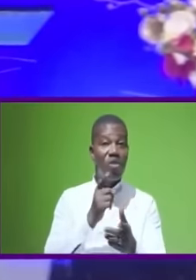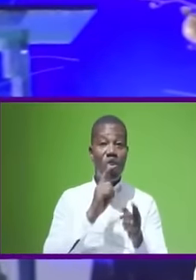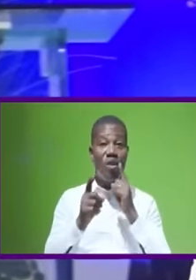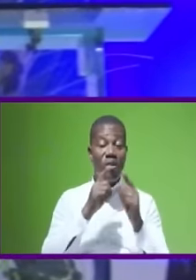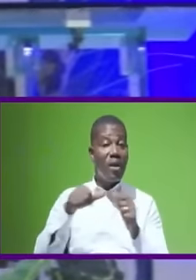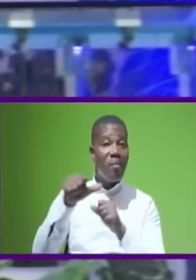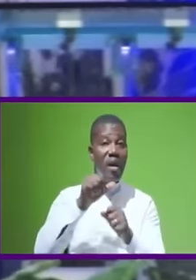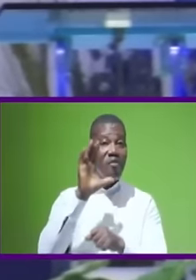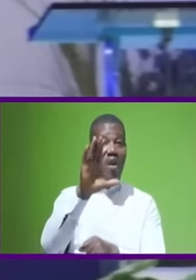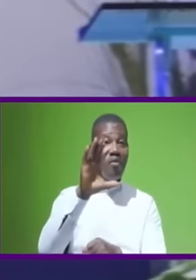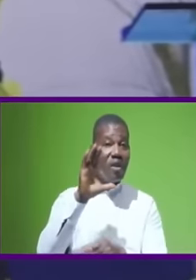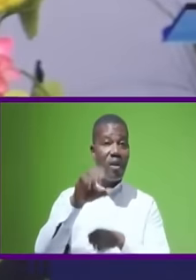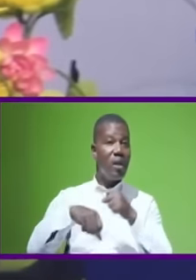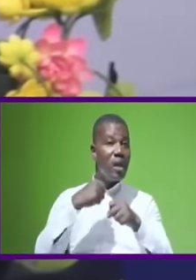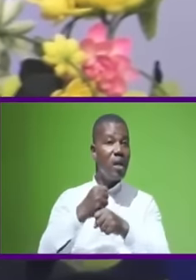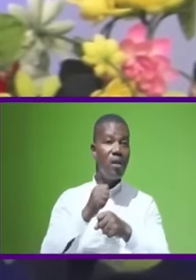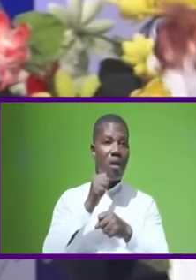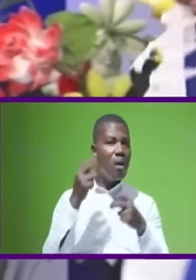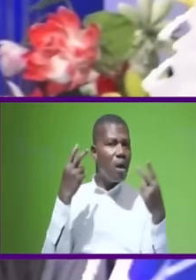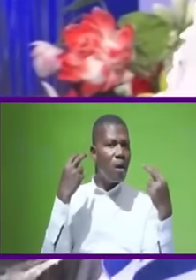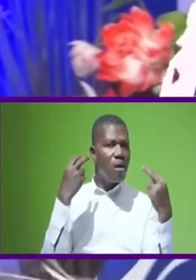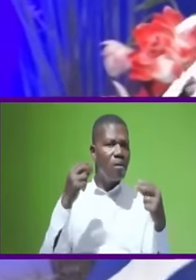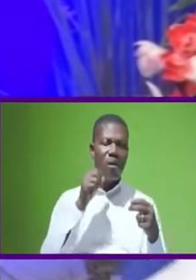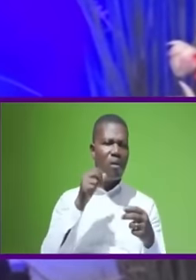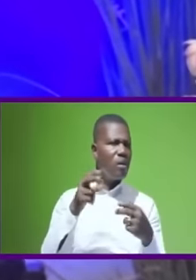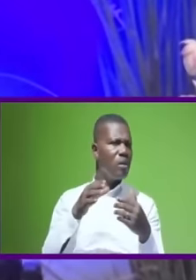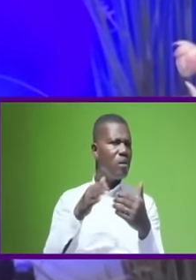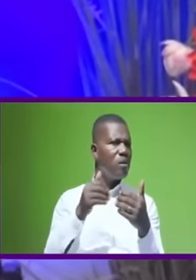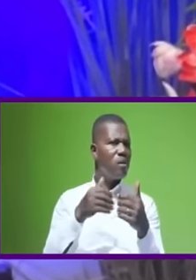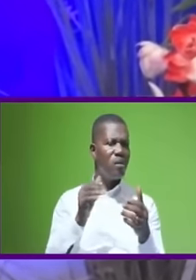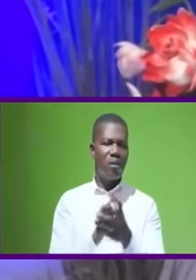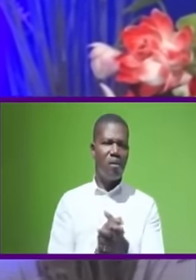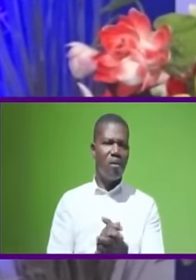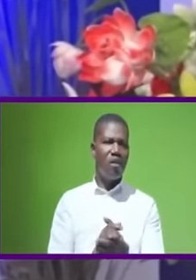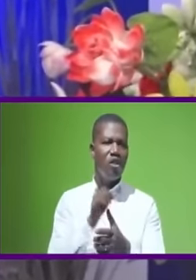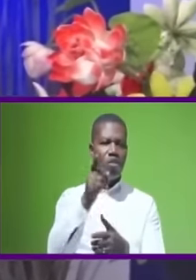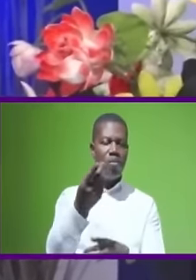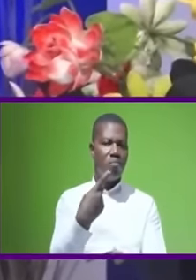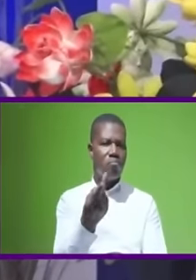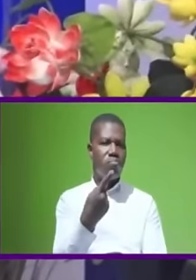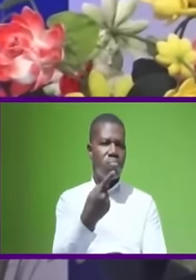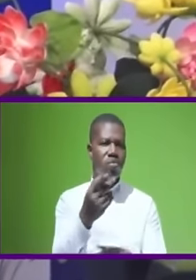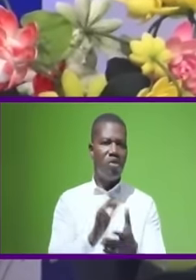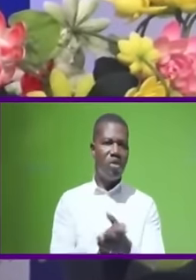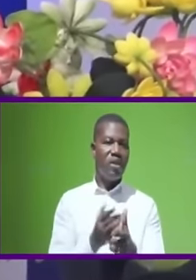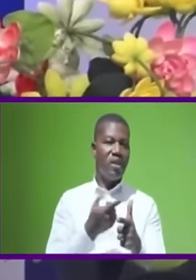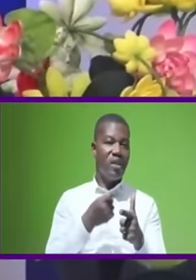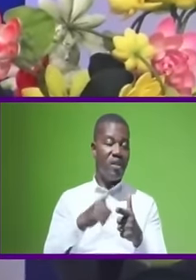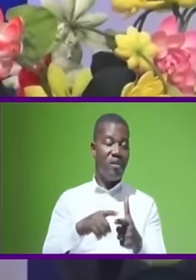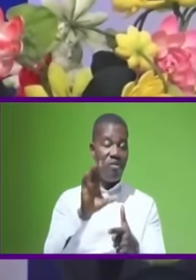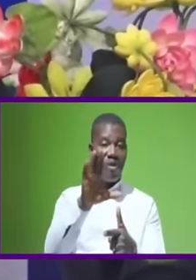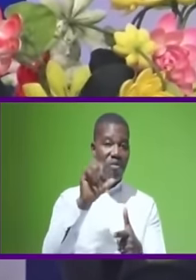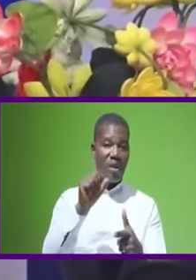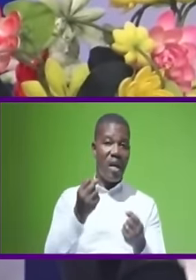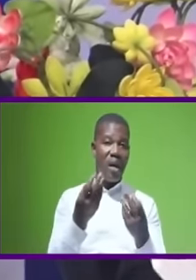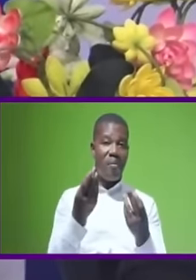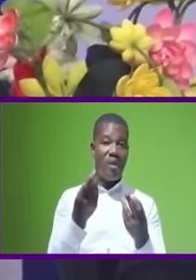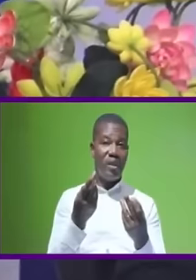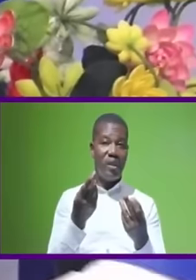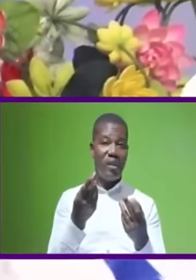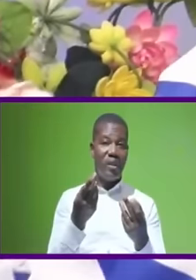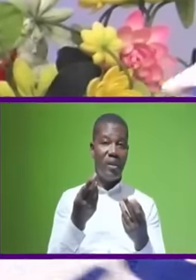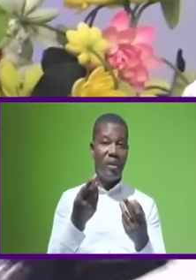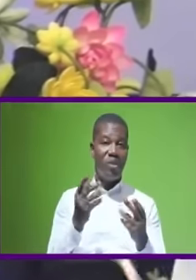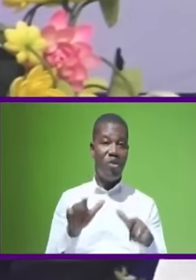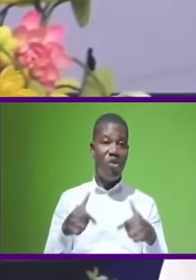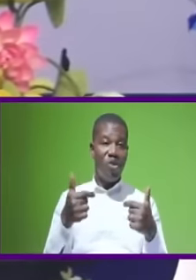much more 500 years? Na menewo, one me. 500 years, ye benya mu years do do send. So